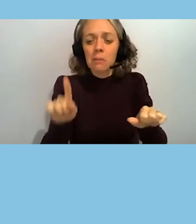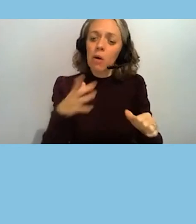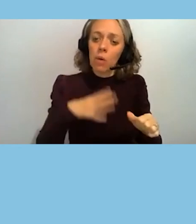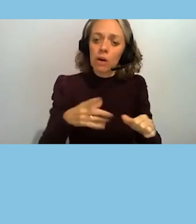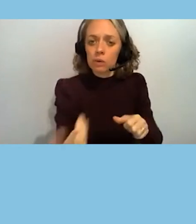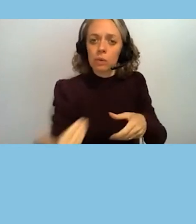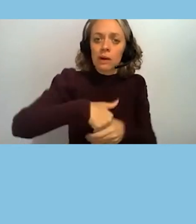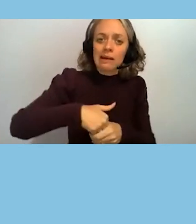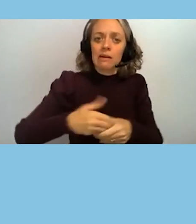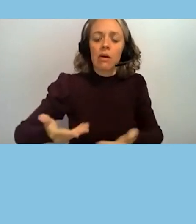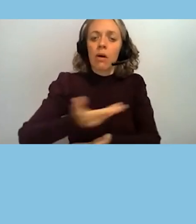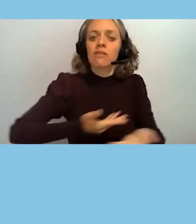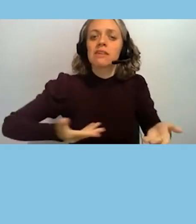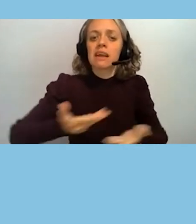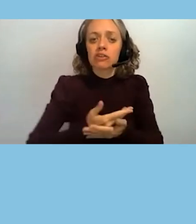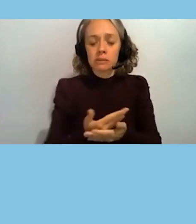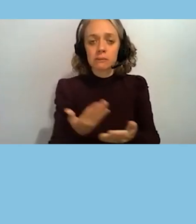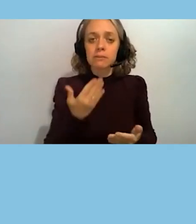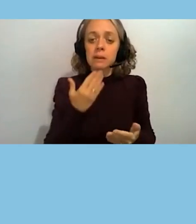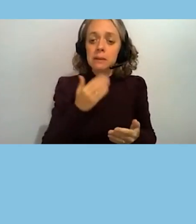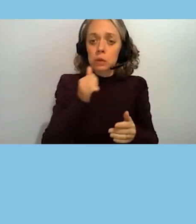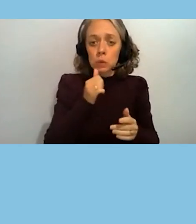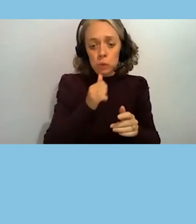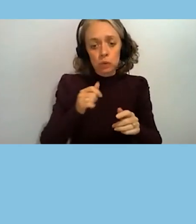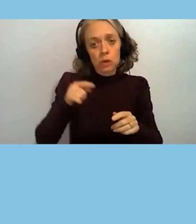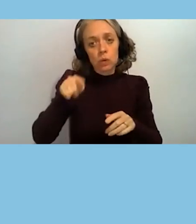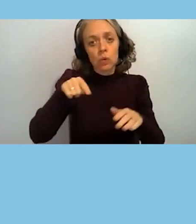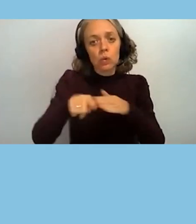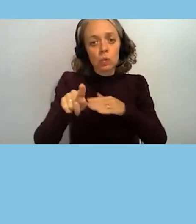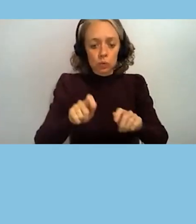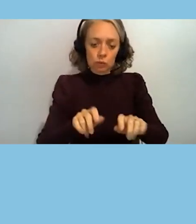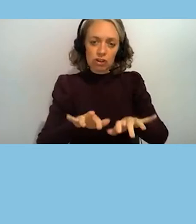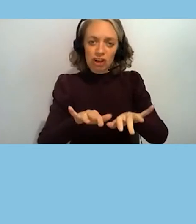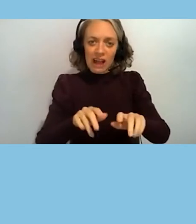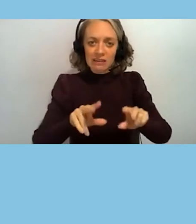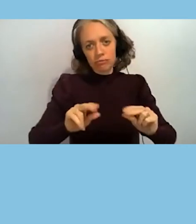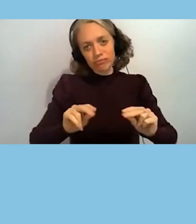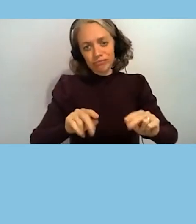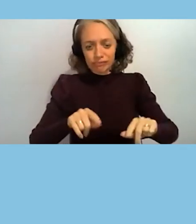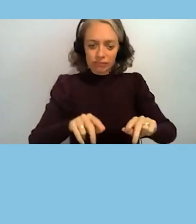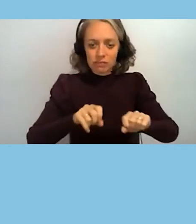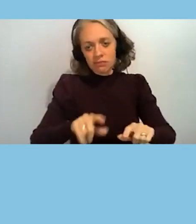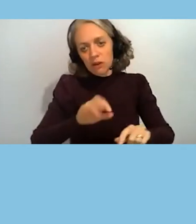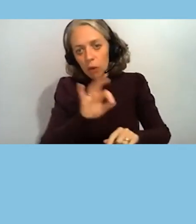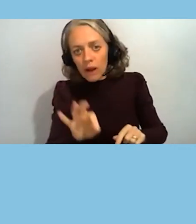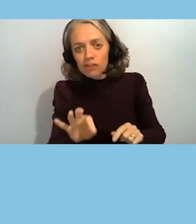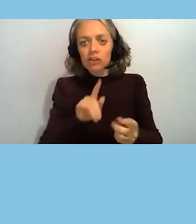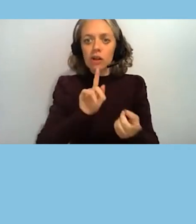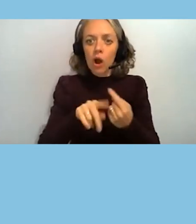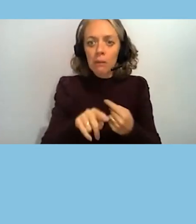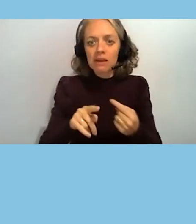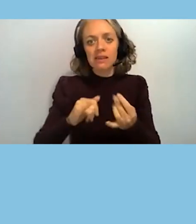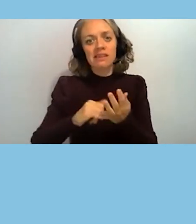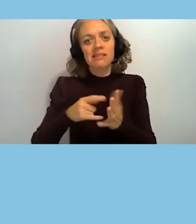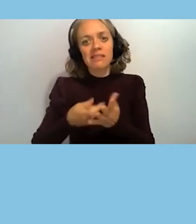can. You can use the chat on YouTube to write your questions and comments as we go through the session, and Sarah will kindly